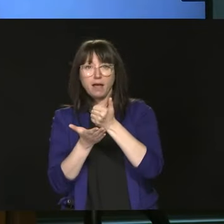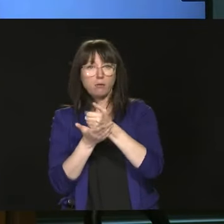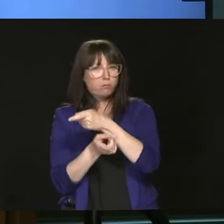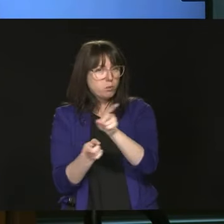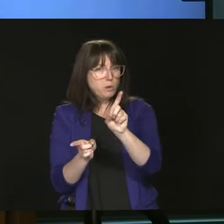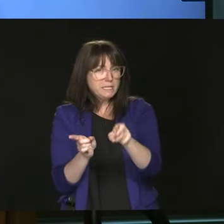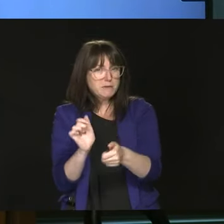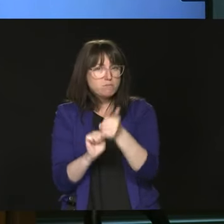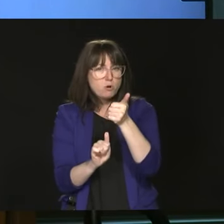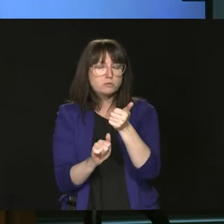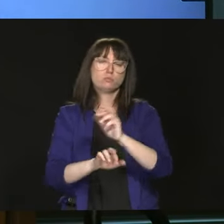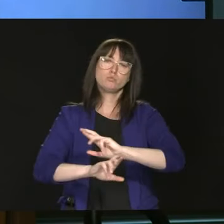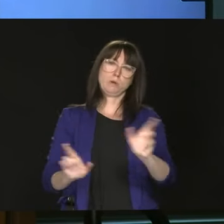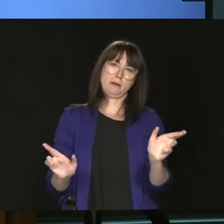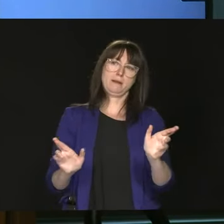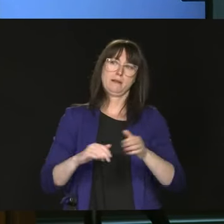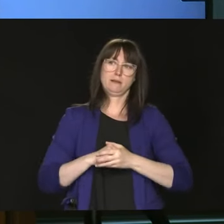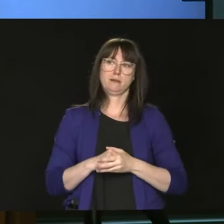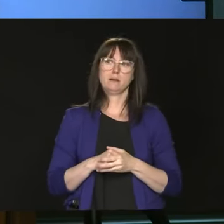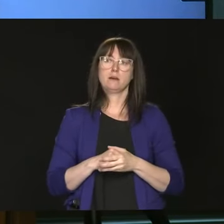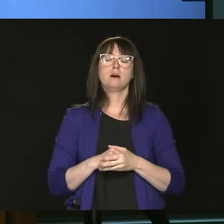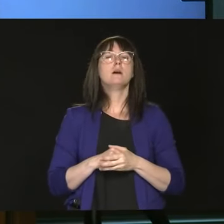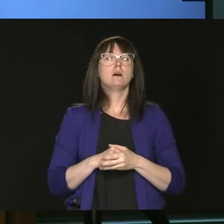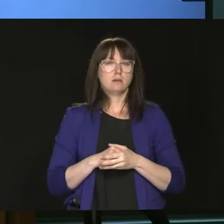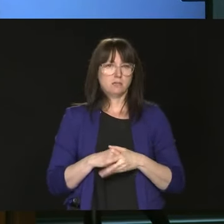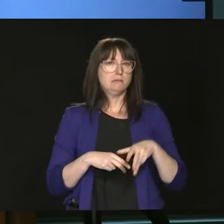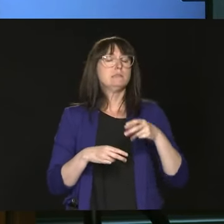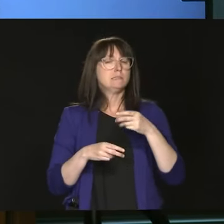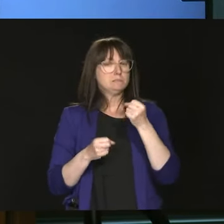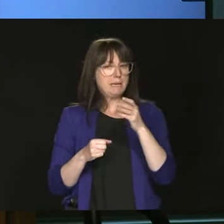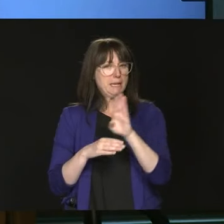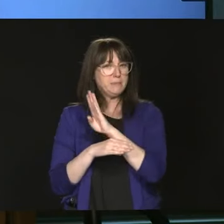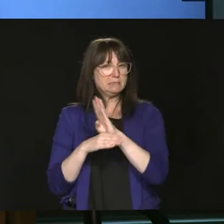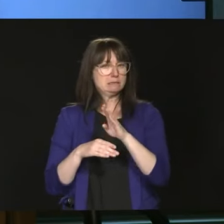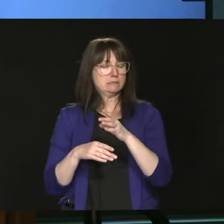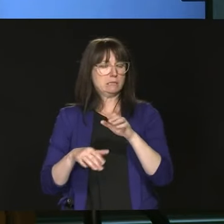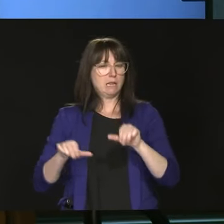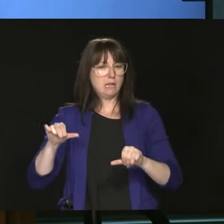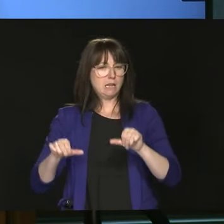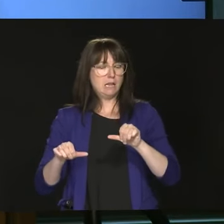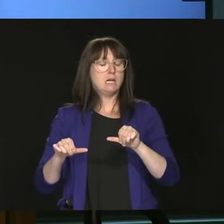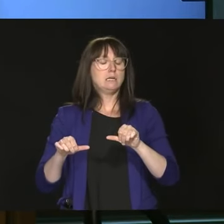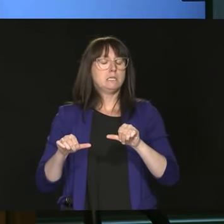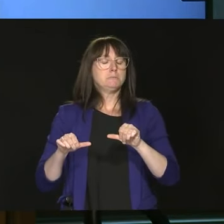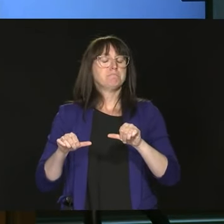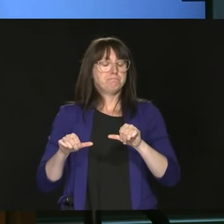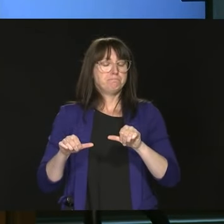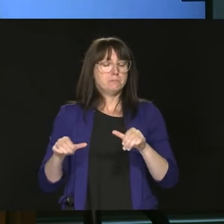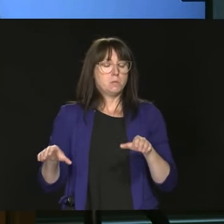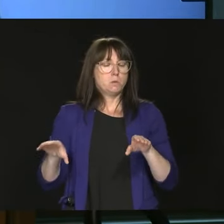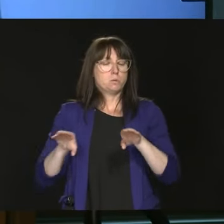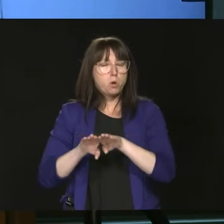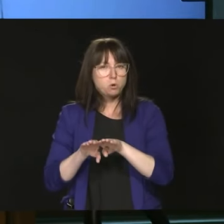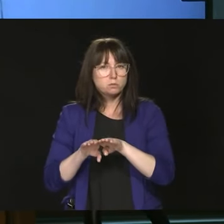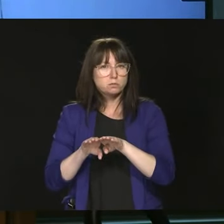tough decision to close their doors can now be helped with their rent payment. It also means that